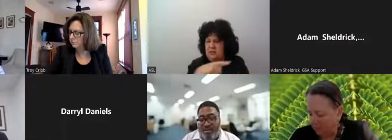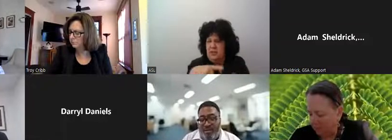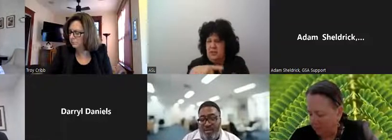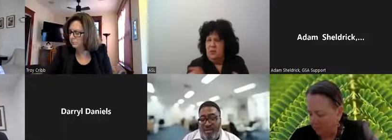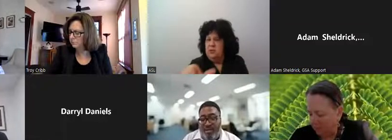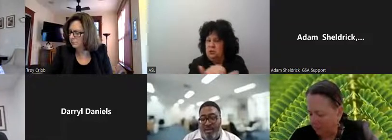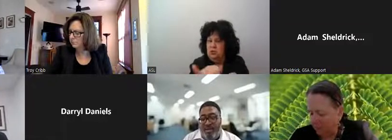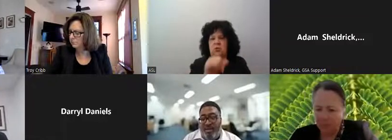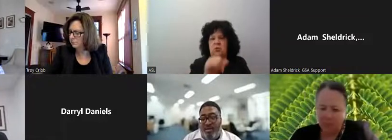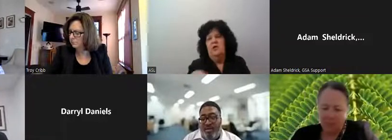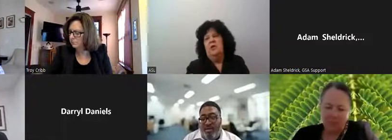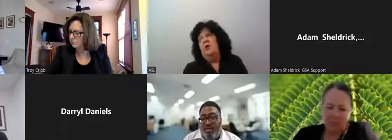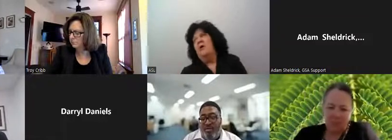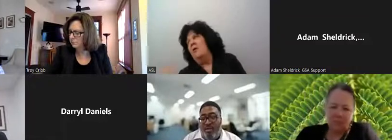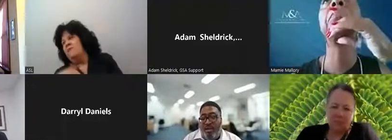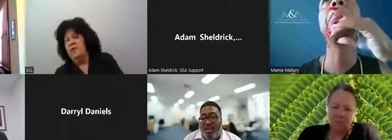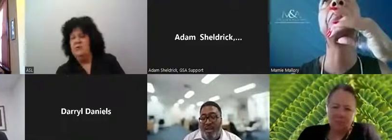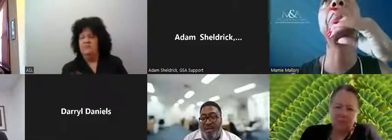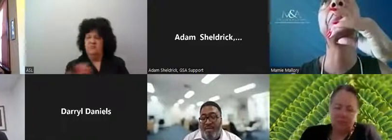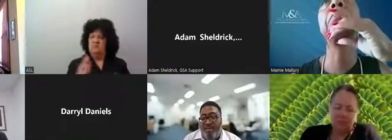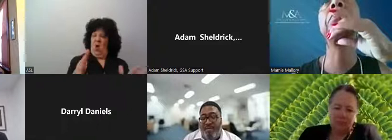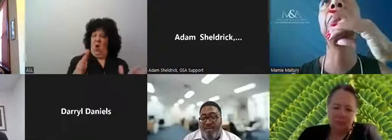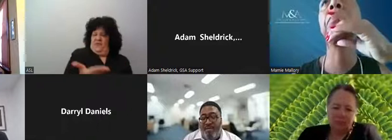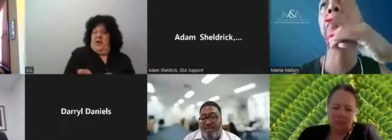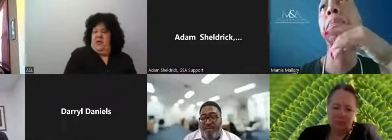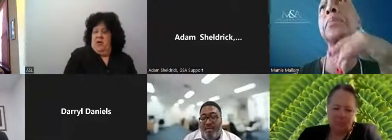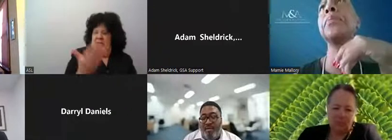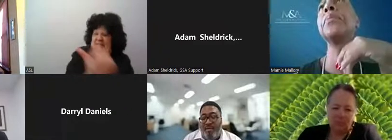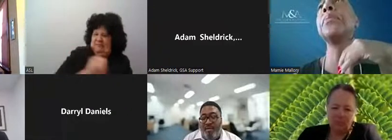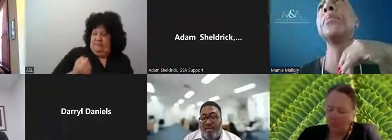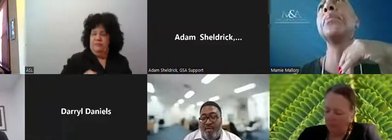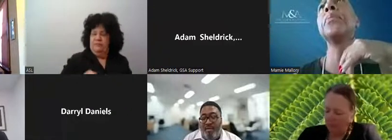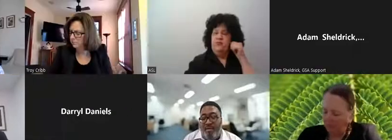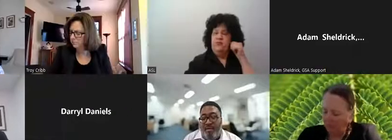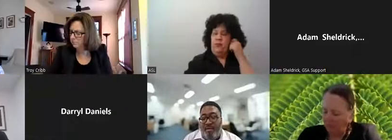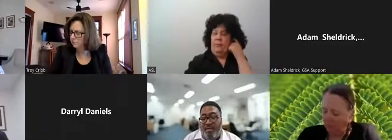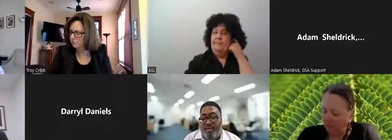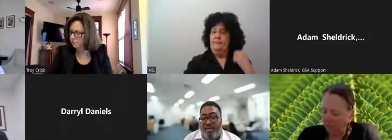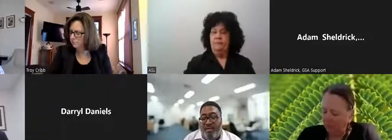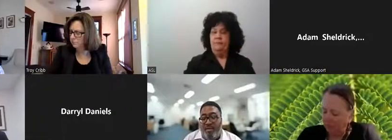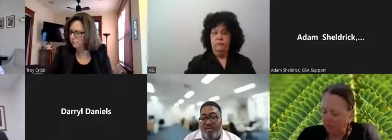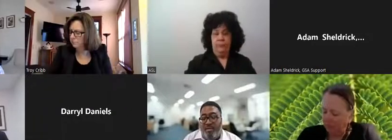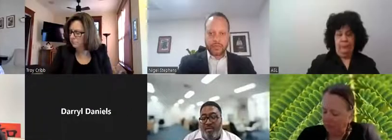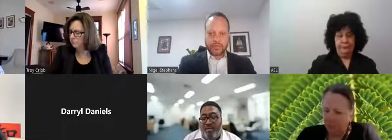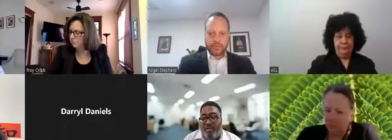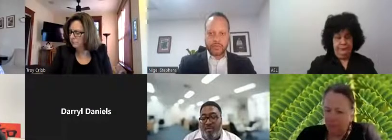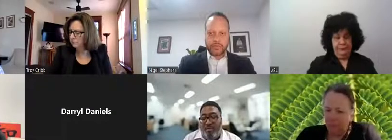drive contracting opportunities towards more innovative, sustainable solutions.